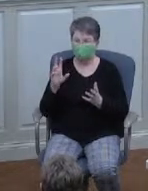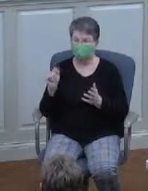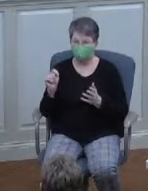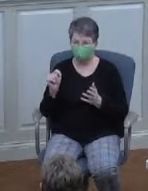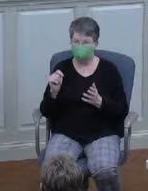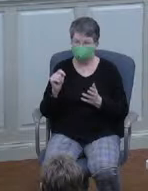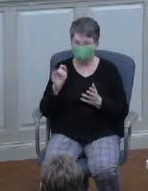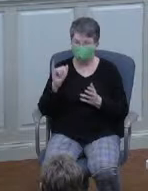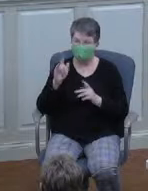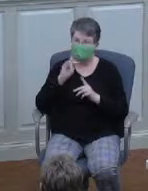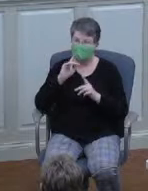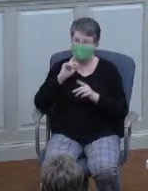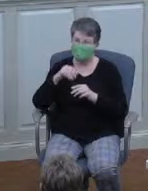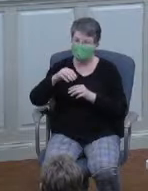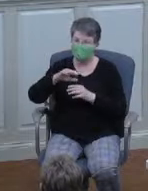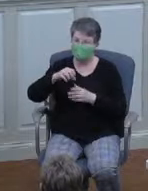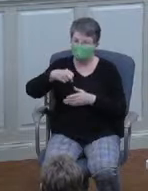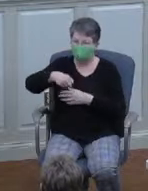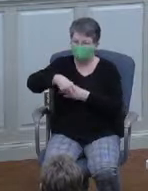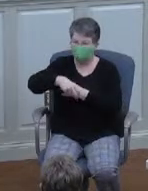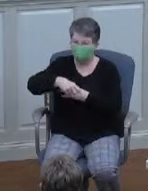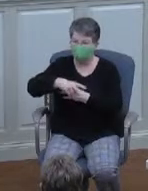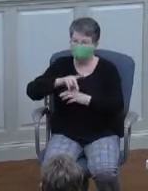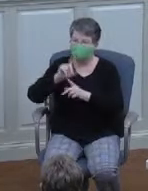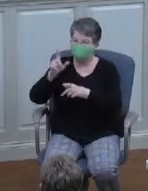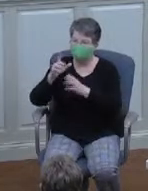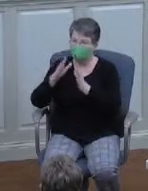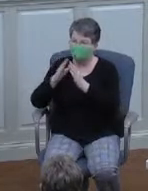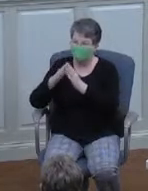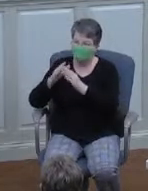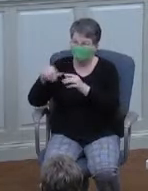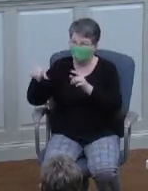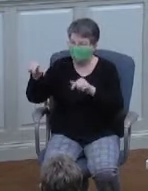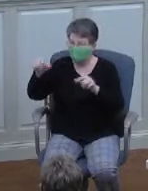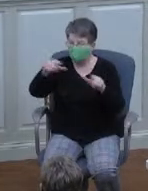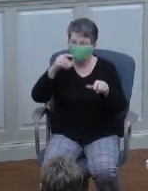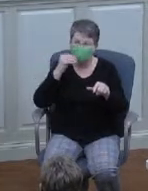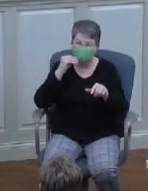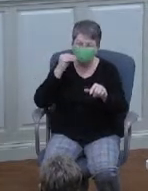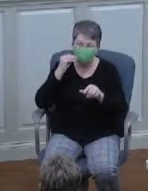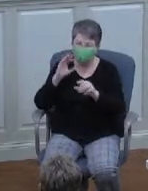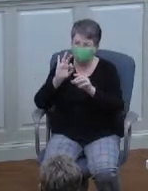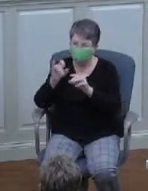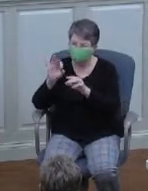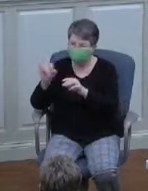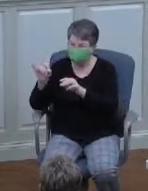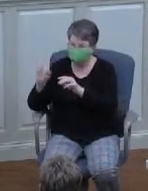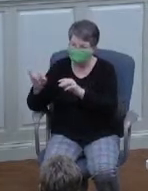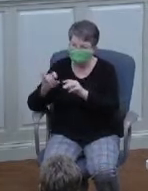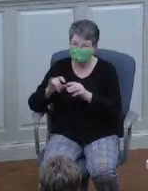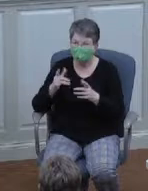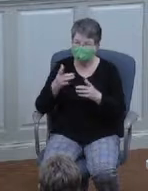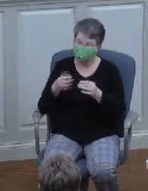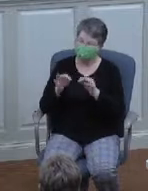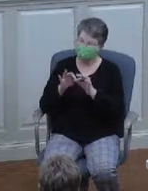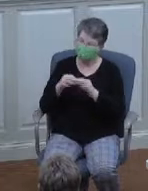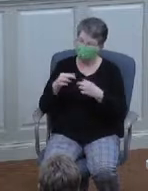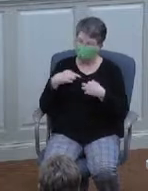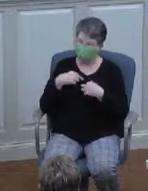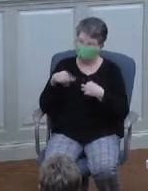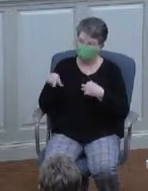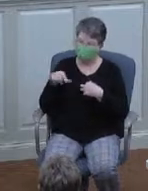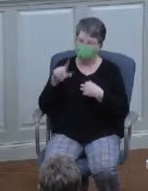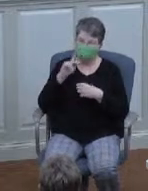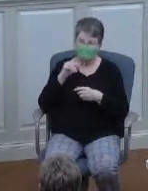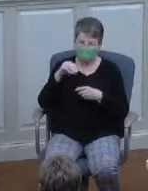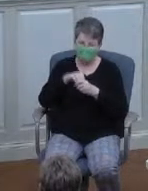middle of the night fixing water lines and fixing sewer issues around the city. So it's important to have those people in the office as